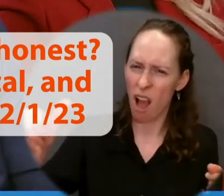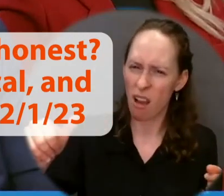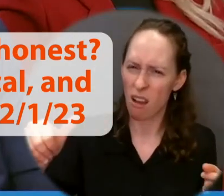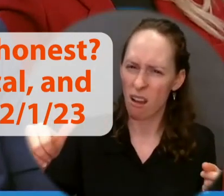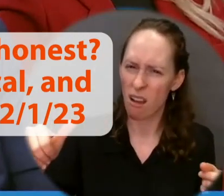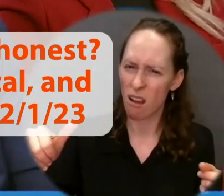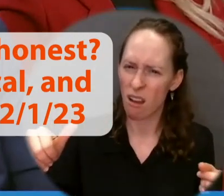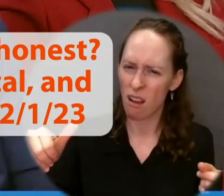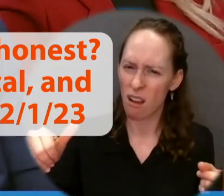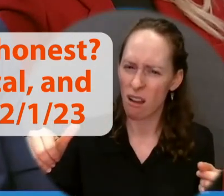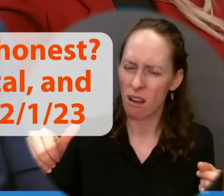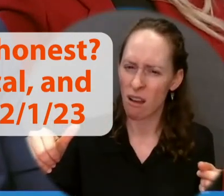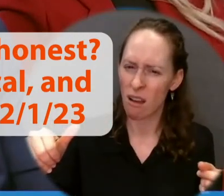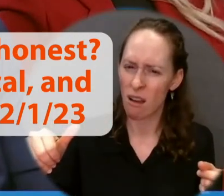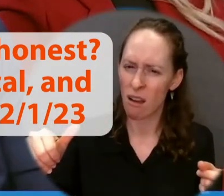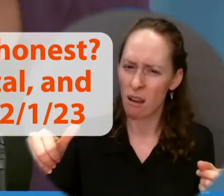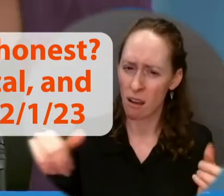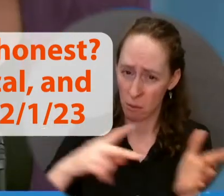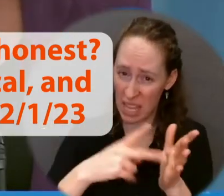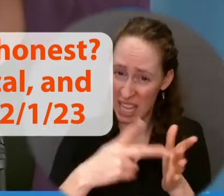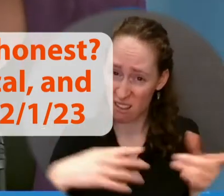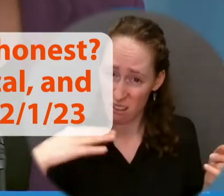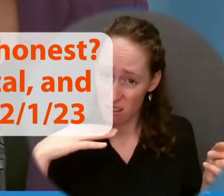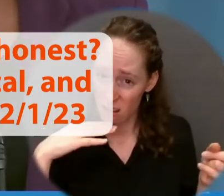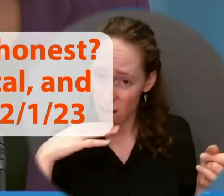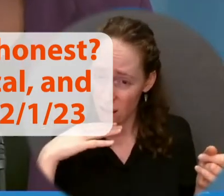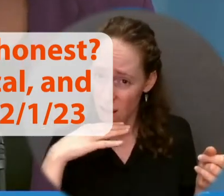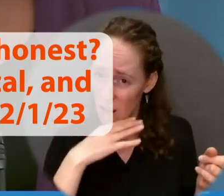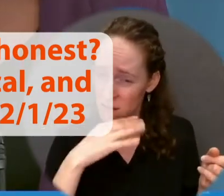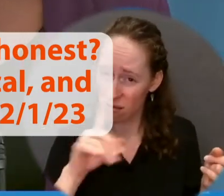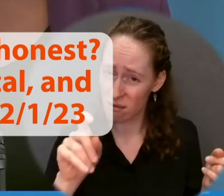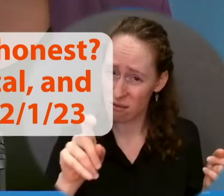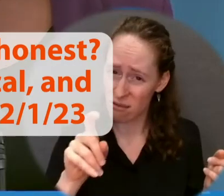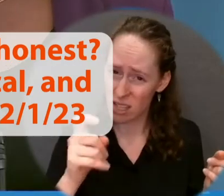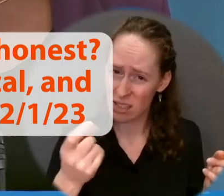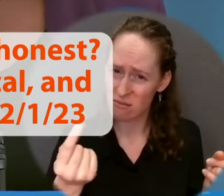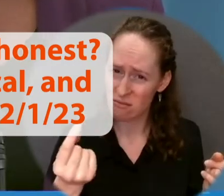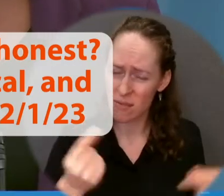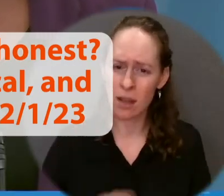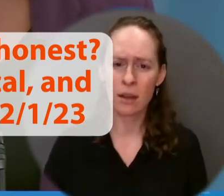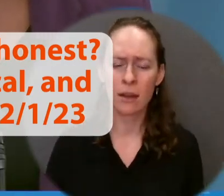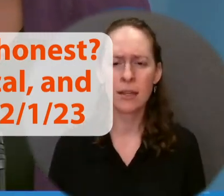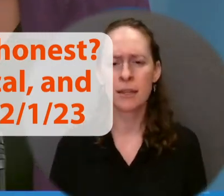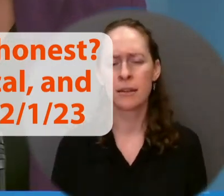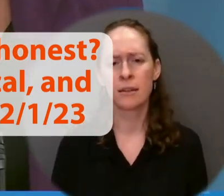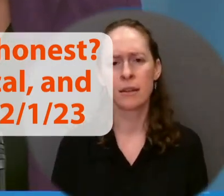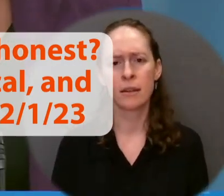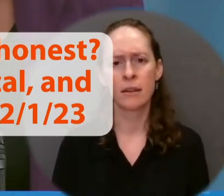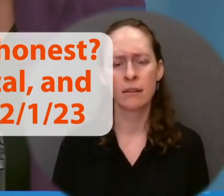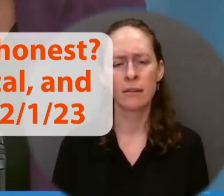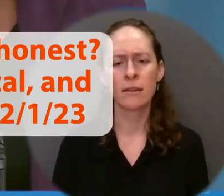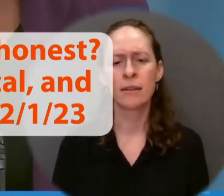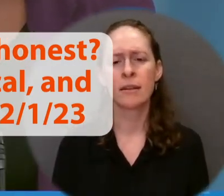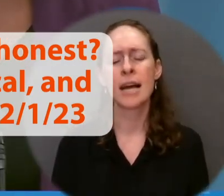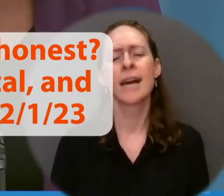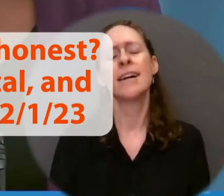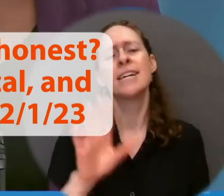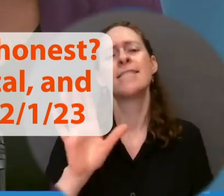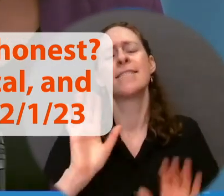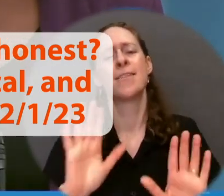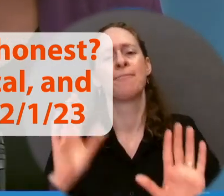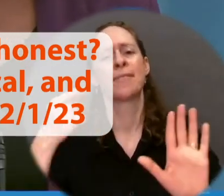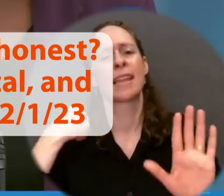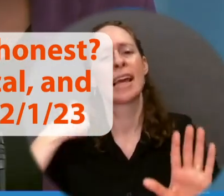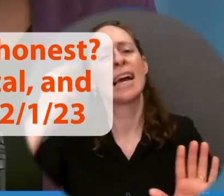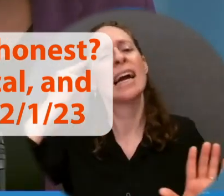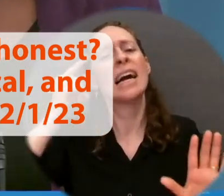not being honest when he says that? I think it's more of like there are some facts out there, right, that we can easily point to, like this administration can